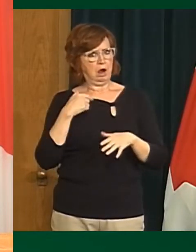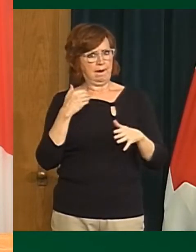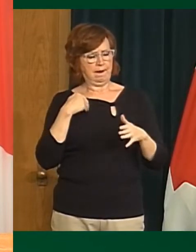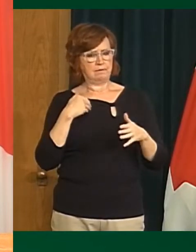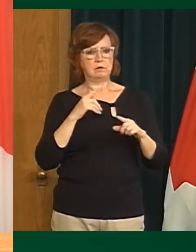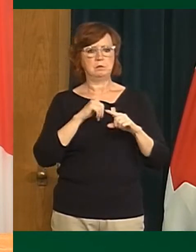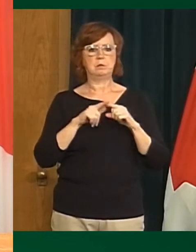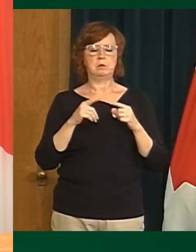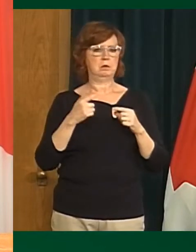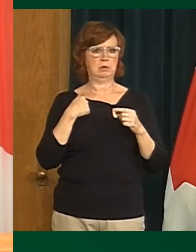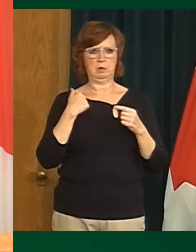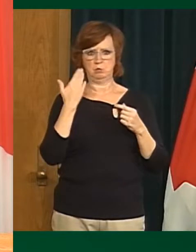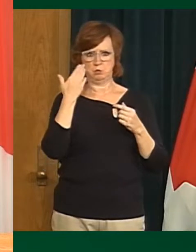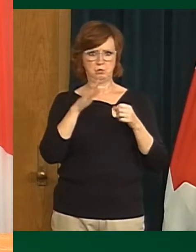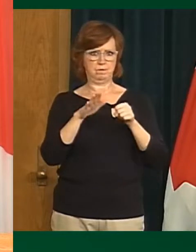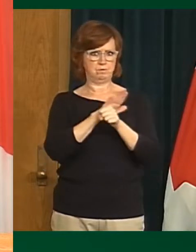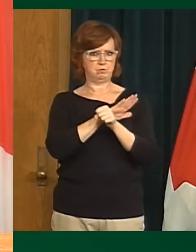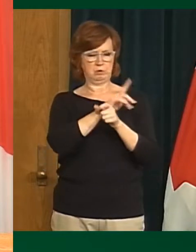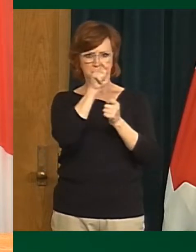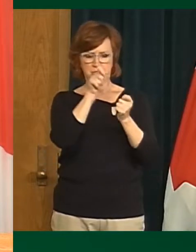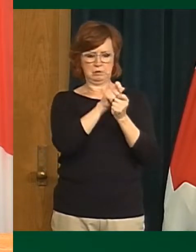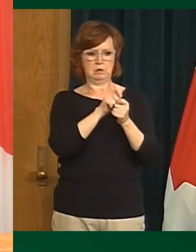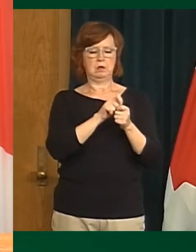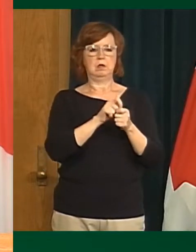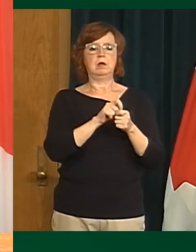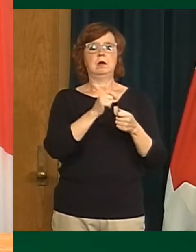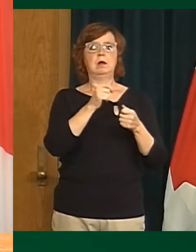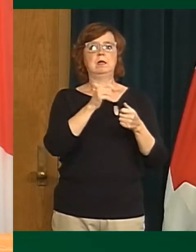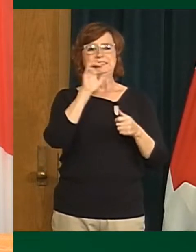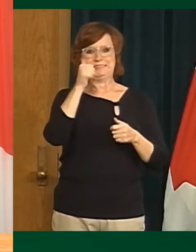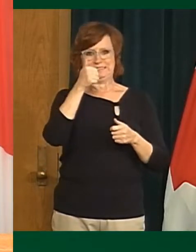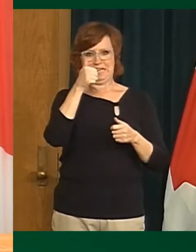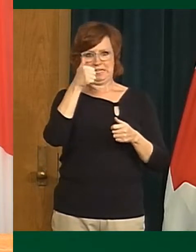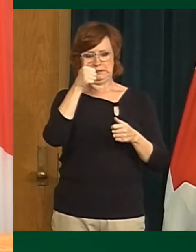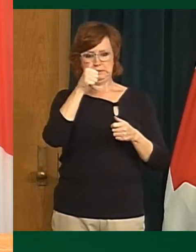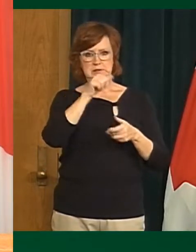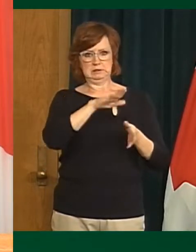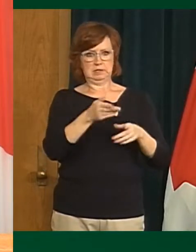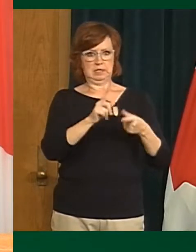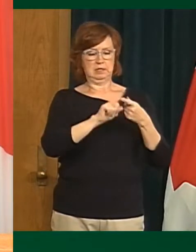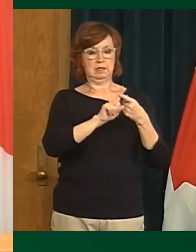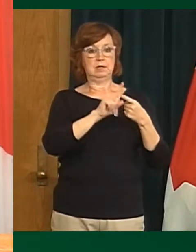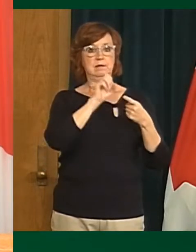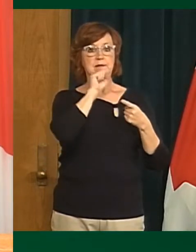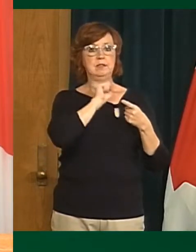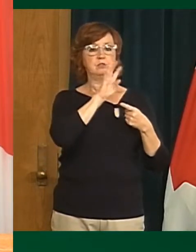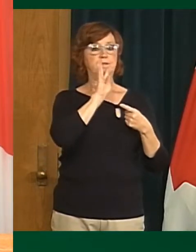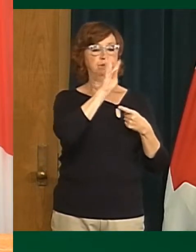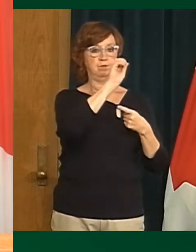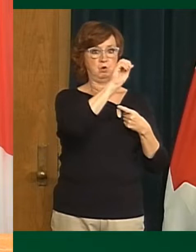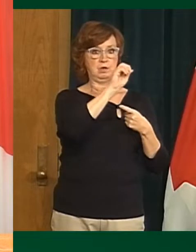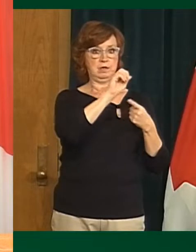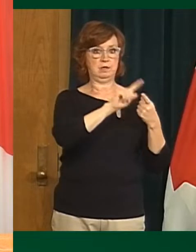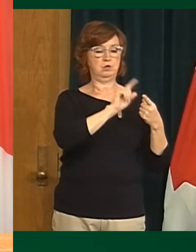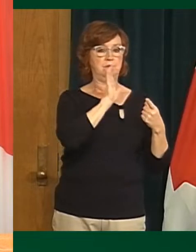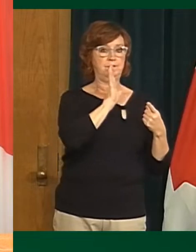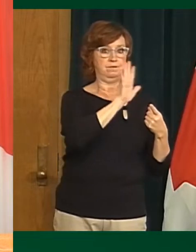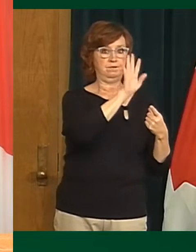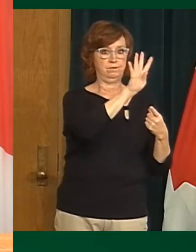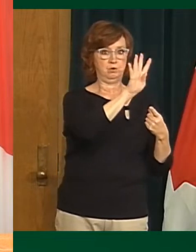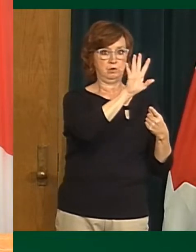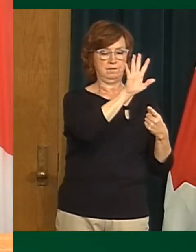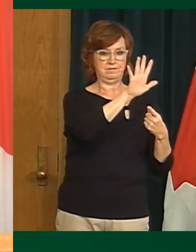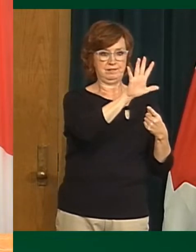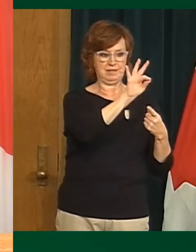10 deaths in Saskatchewan, 1 in the 40 to 59 age group, 5 in the 60 to 79 age